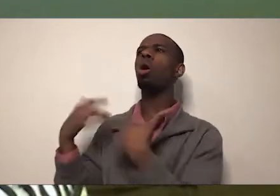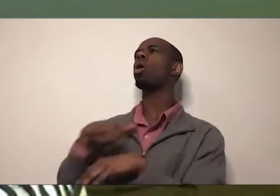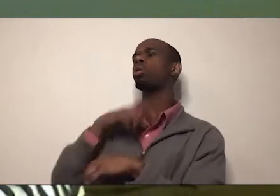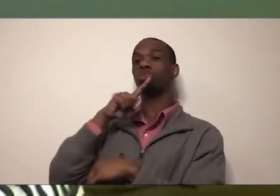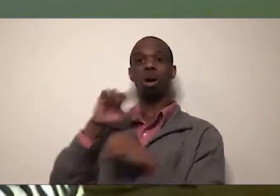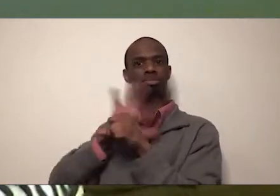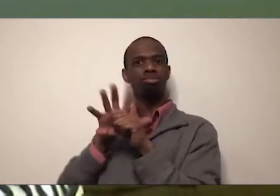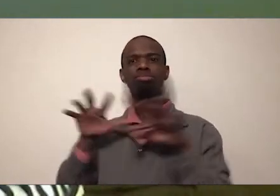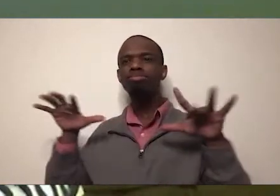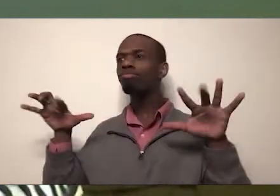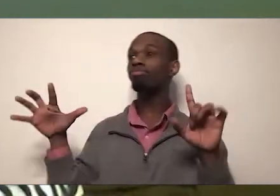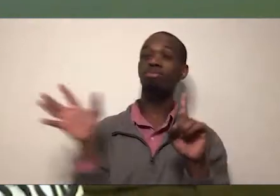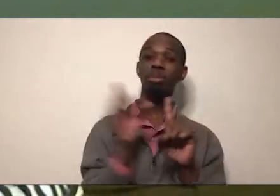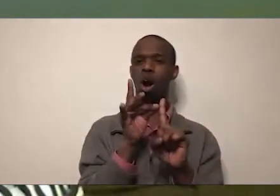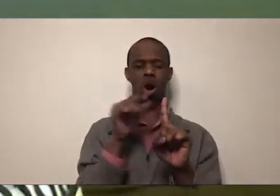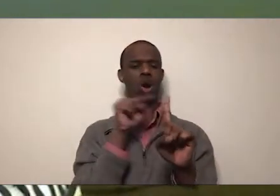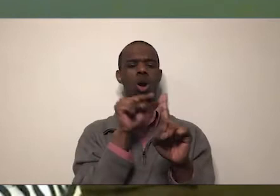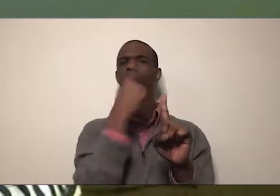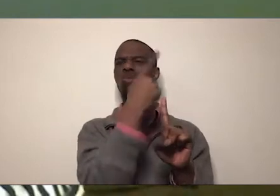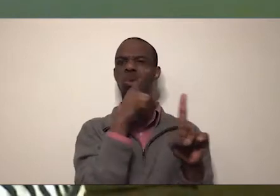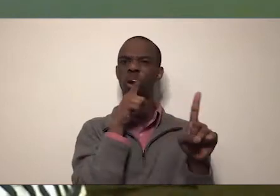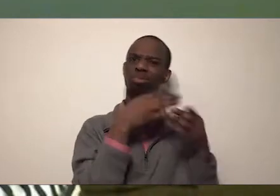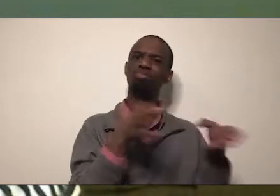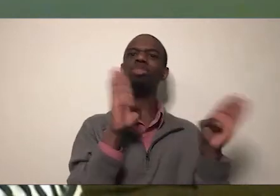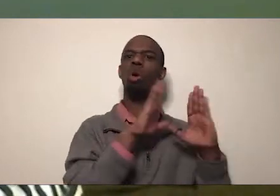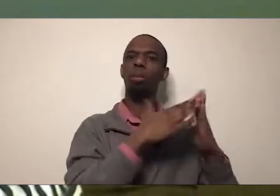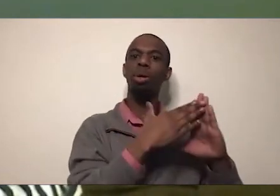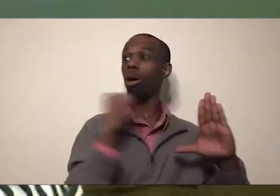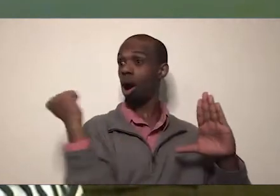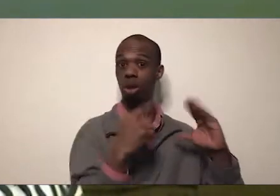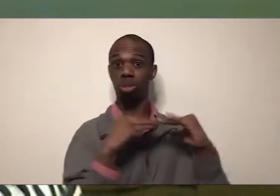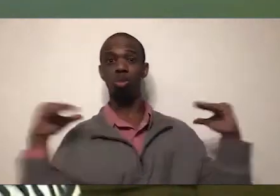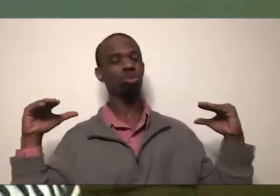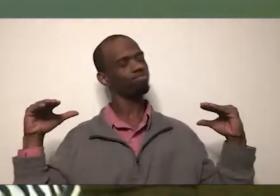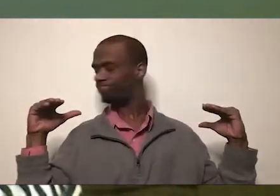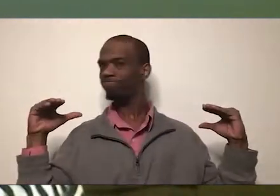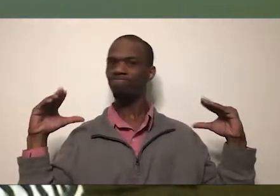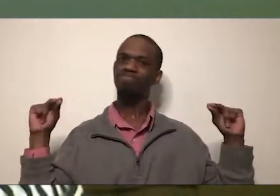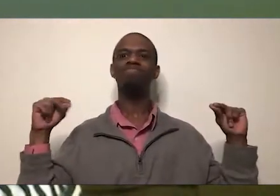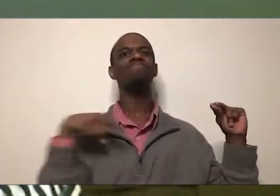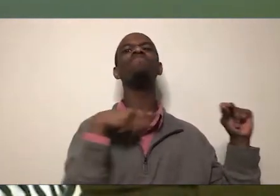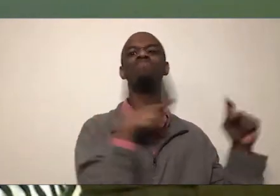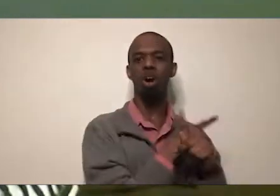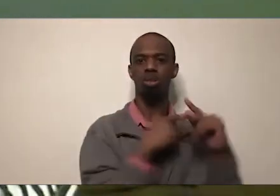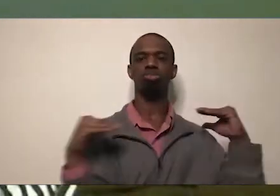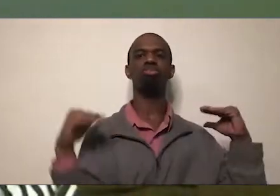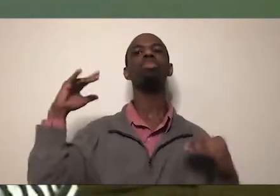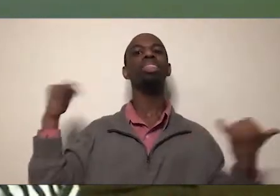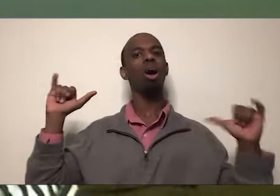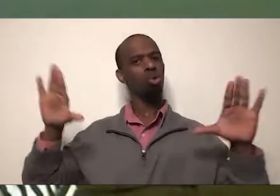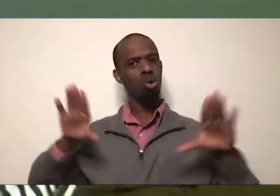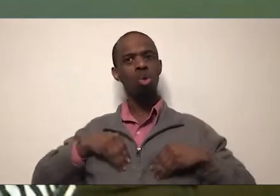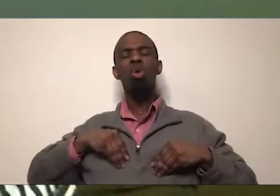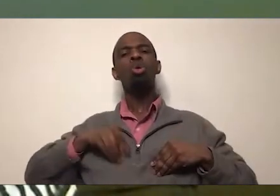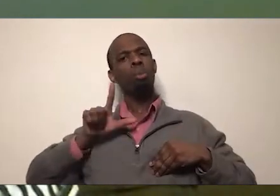racial injustice as an inevitable truth. Tonight, let's begin our conversation with learning from these three brilliant